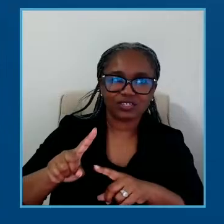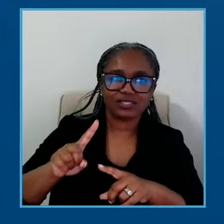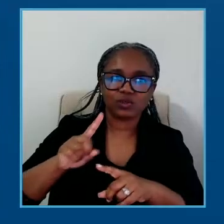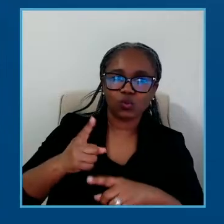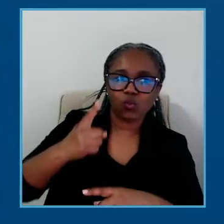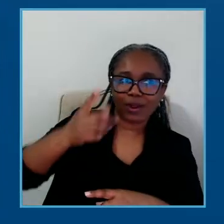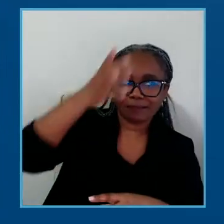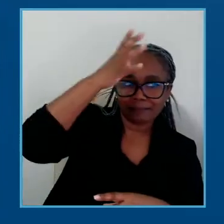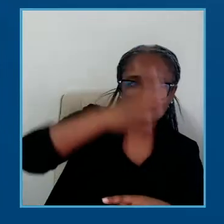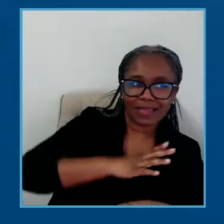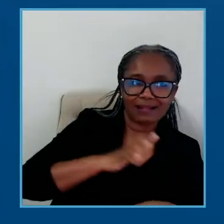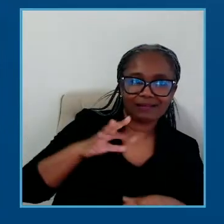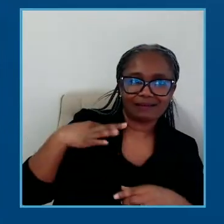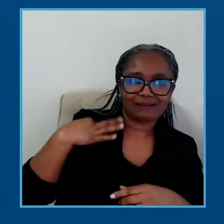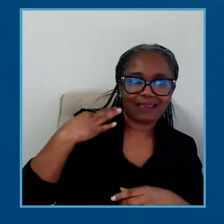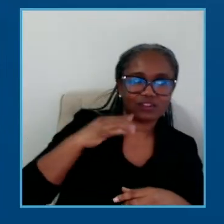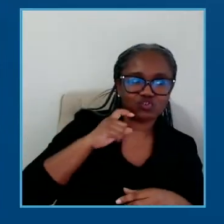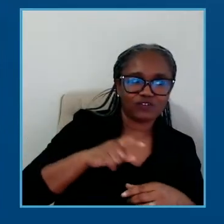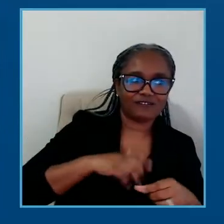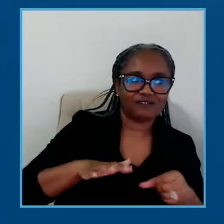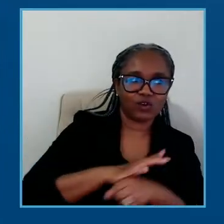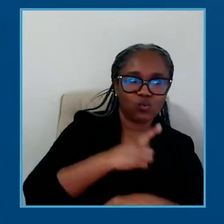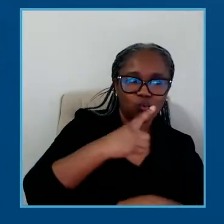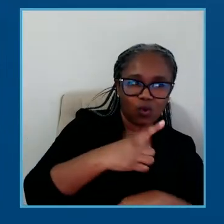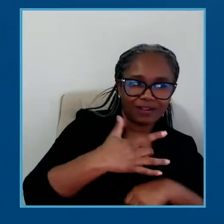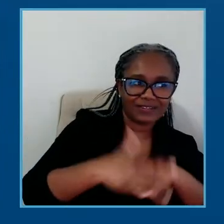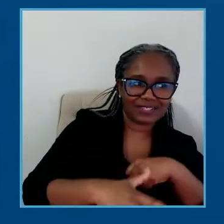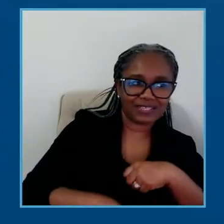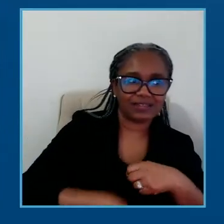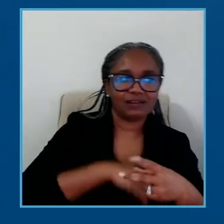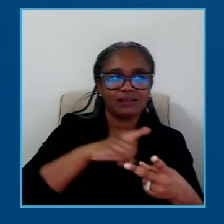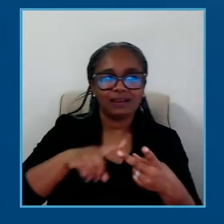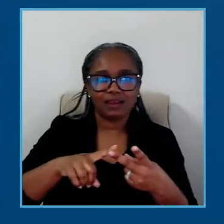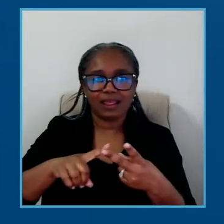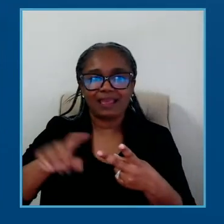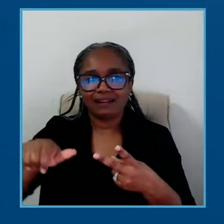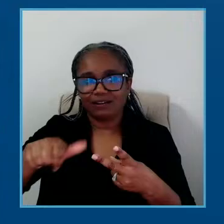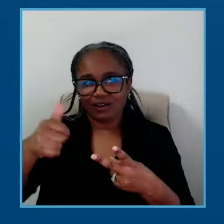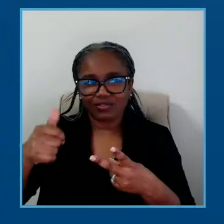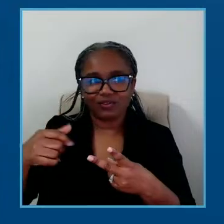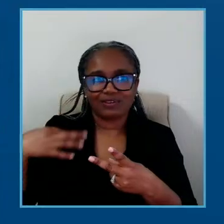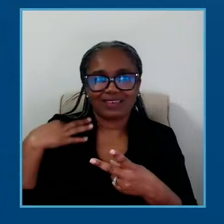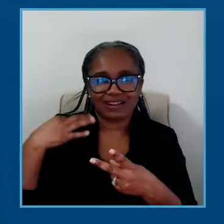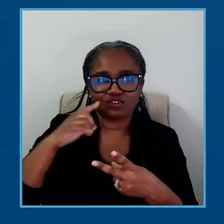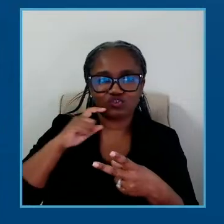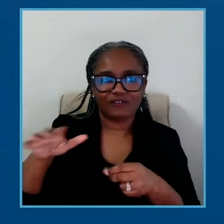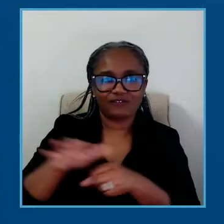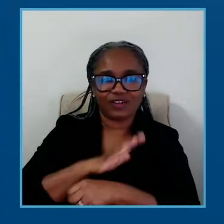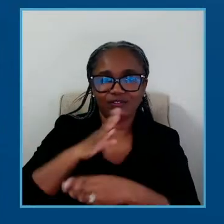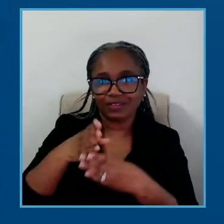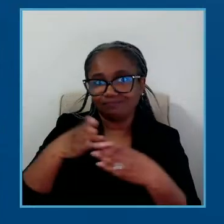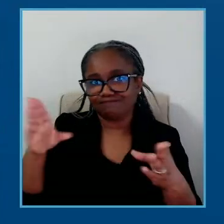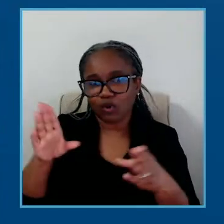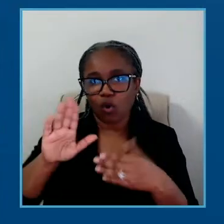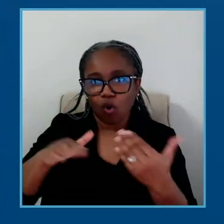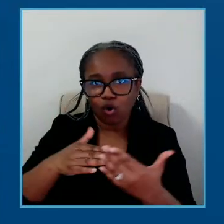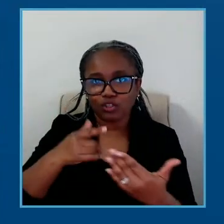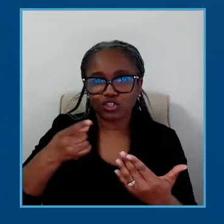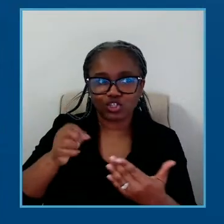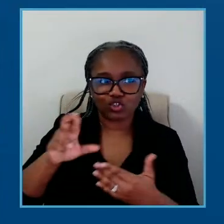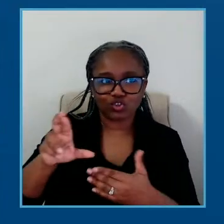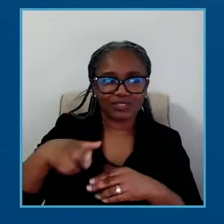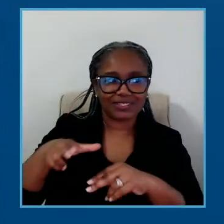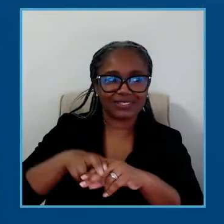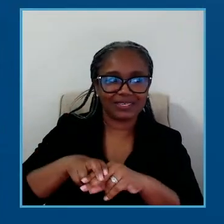Second, if a majority of voters preferred candidate A to candidate B among the 2 men, then the votes cast for candidate B